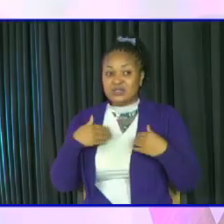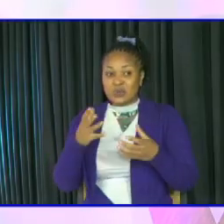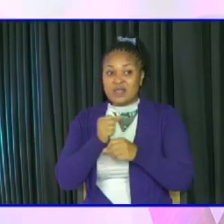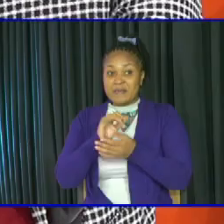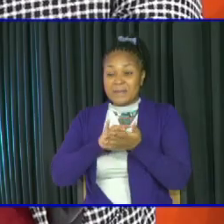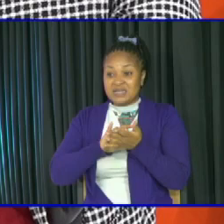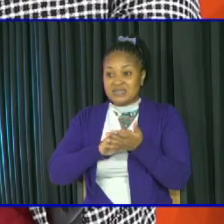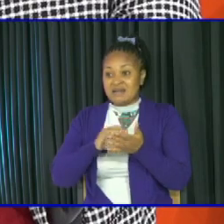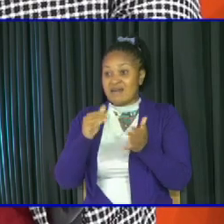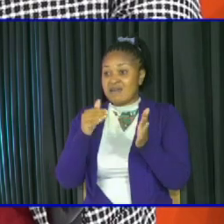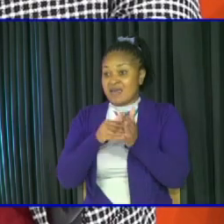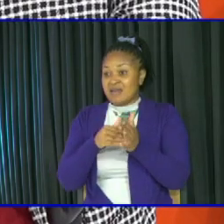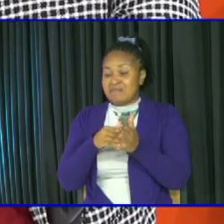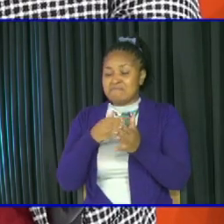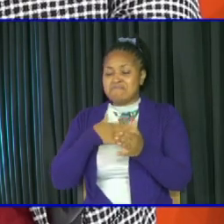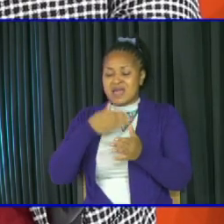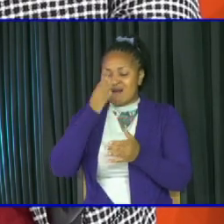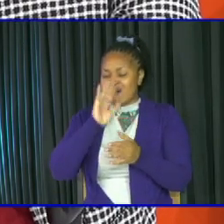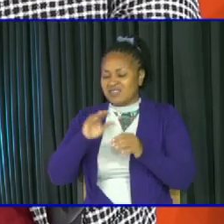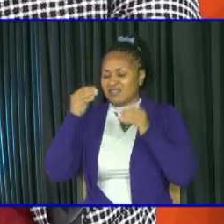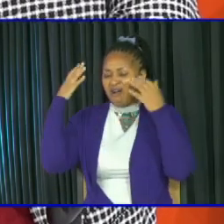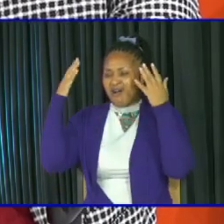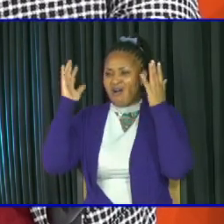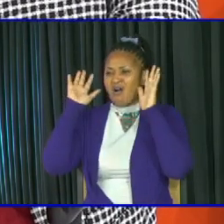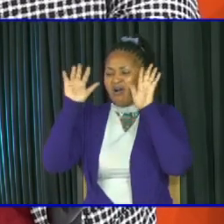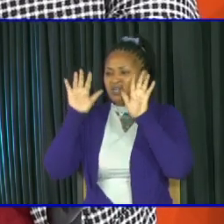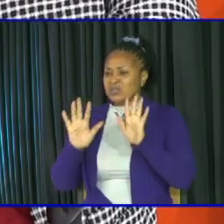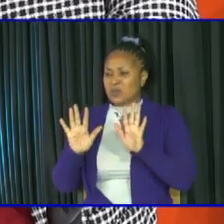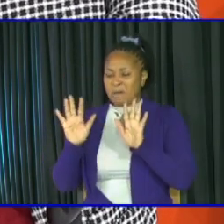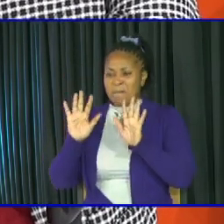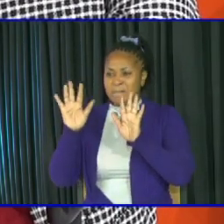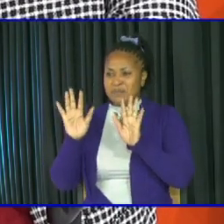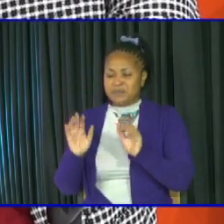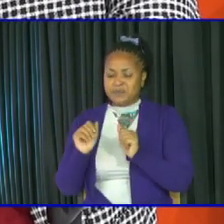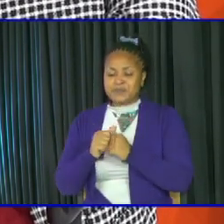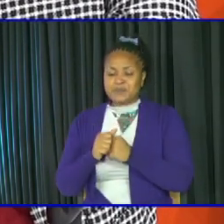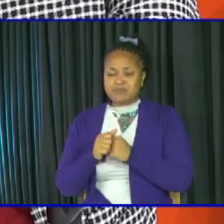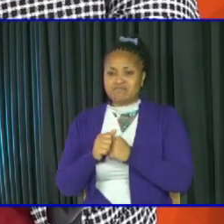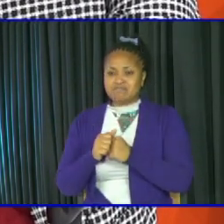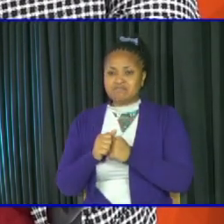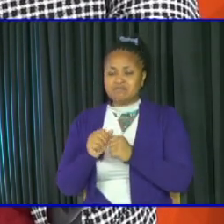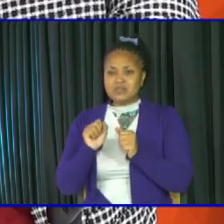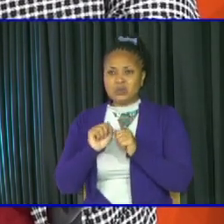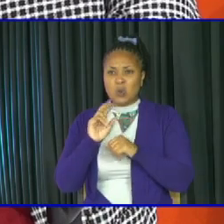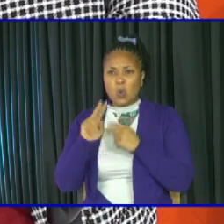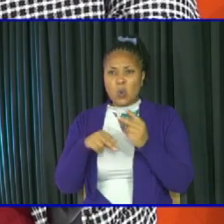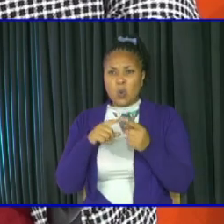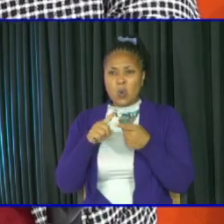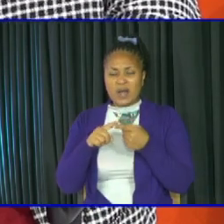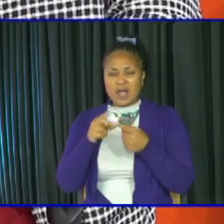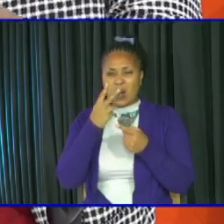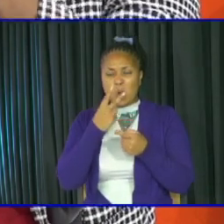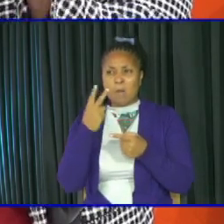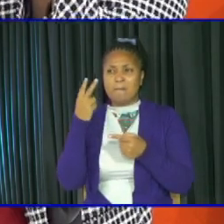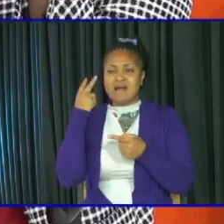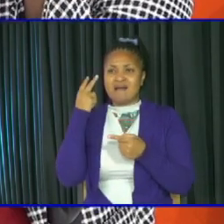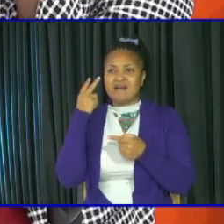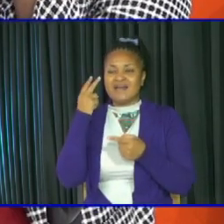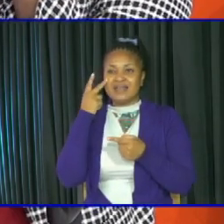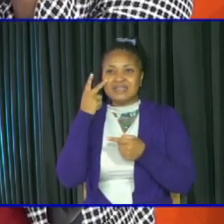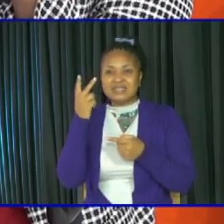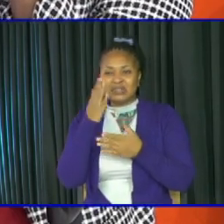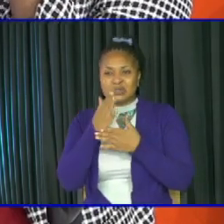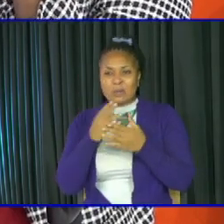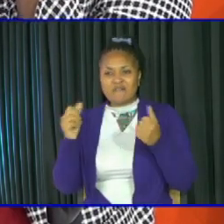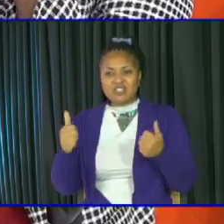amen. And so, you know, when I look back, and sometimes when I see some of the challenges I have